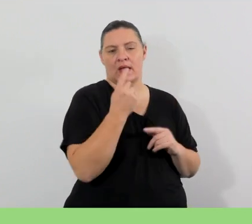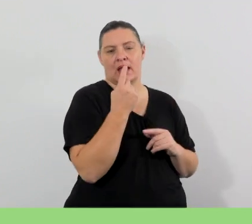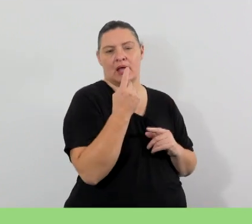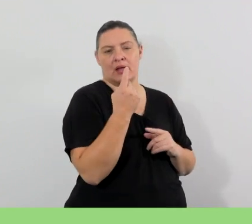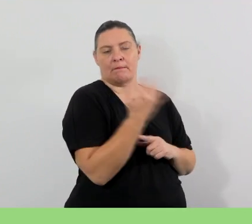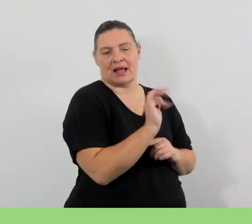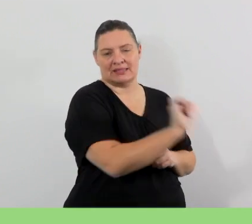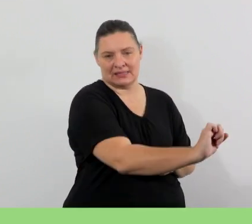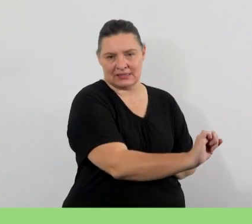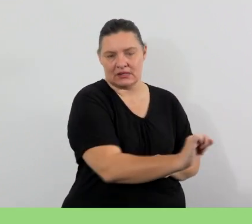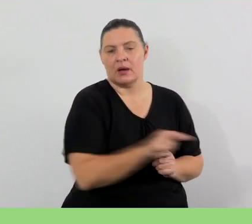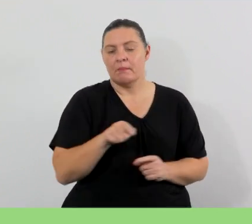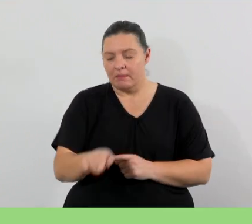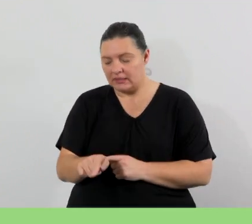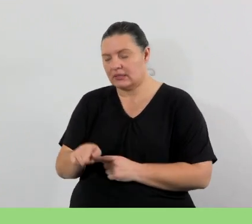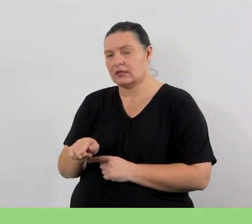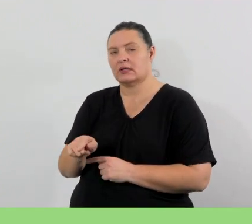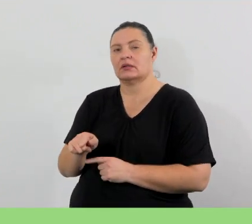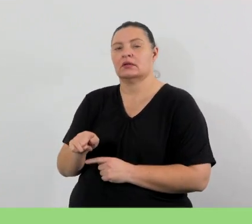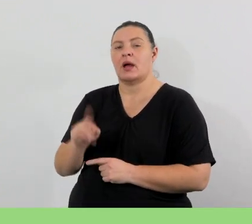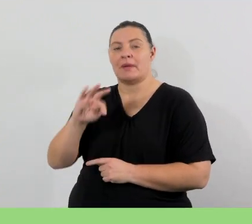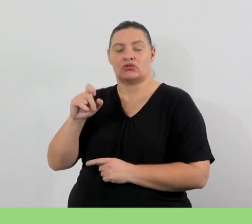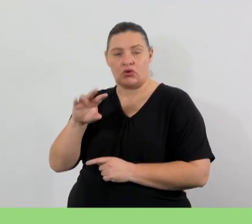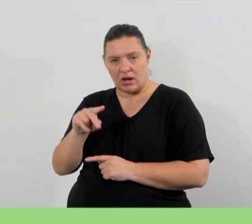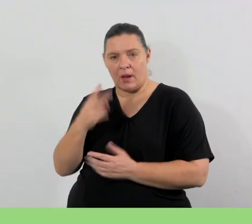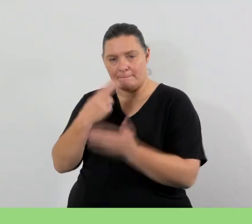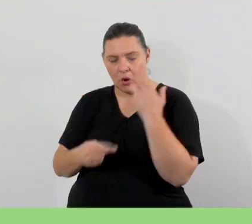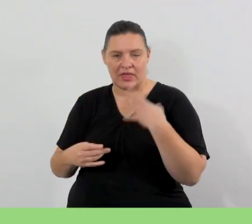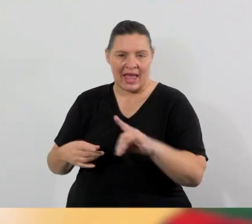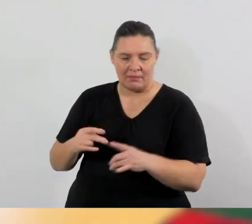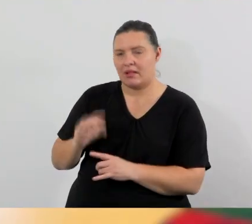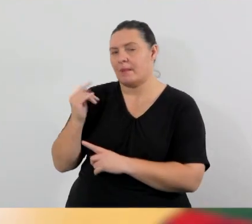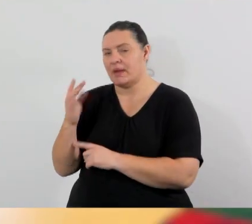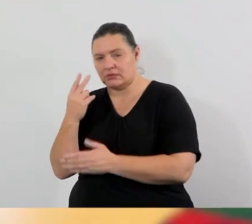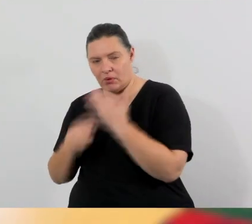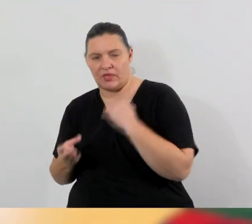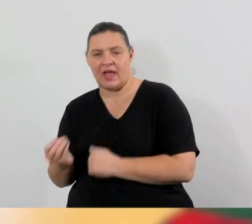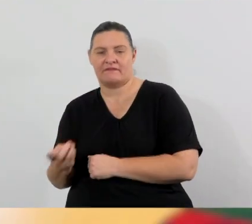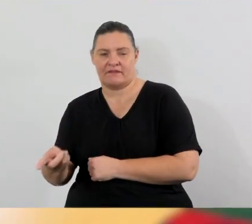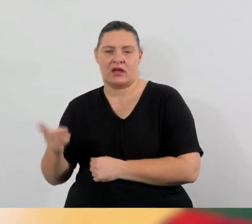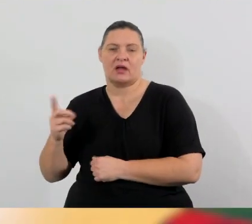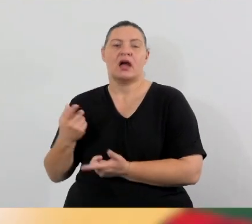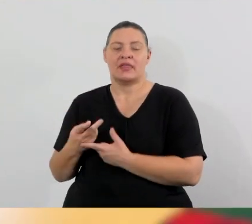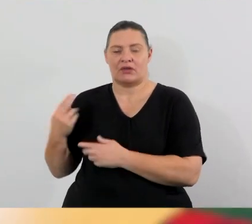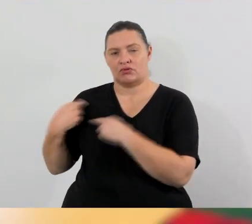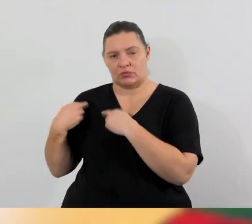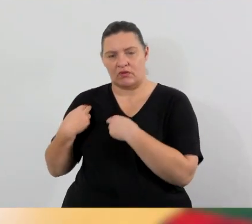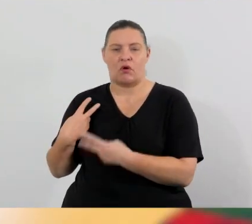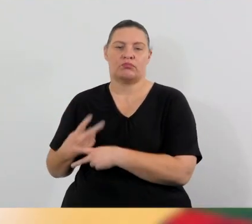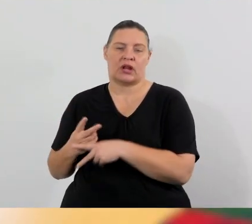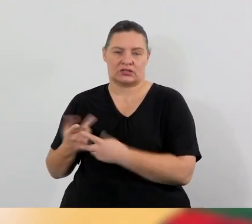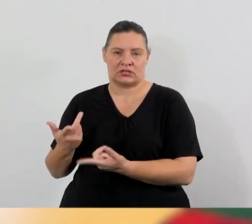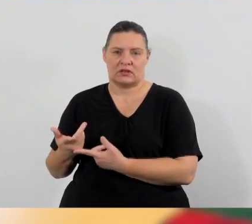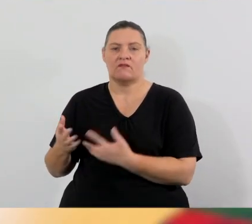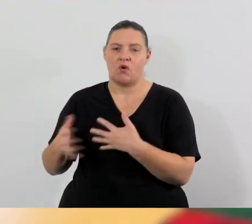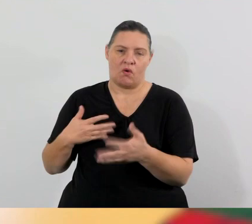in plant cells. Whereas respiration, it is found in a mitochondria, which is found in both animal and plant cell, and it is